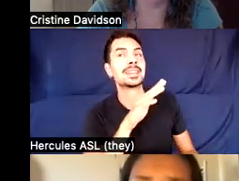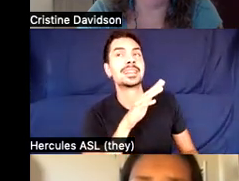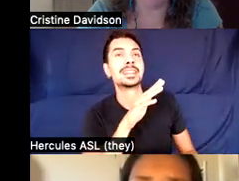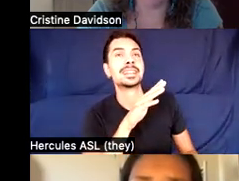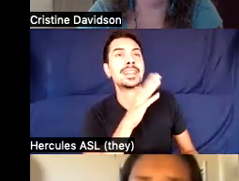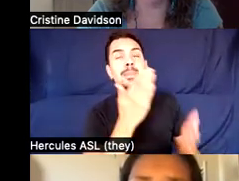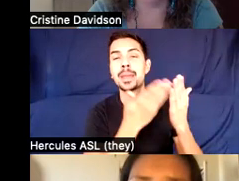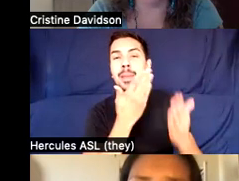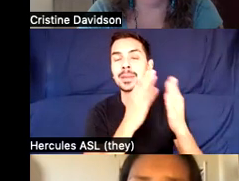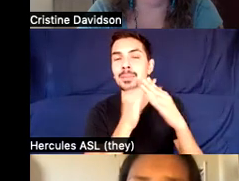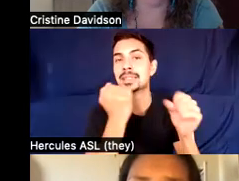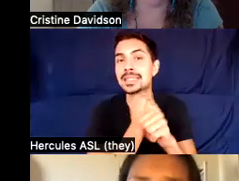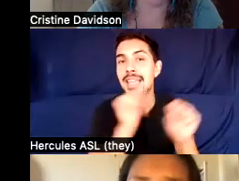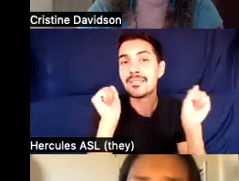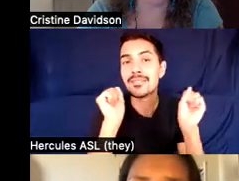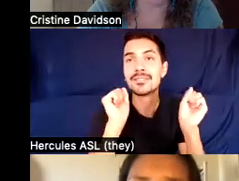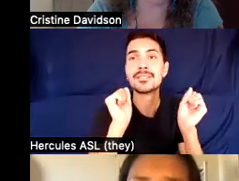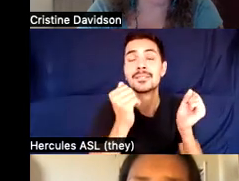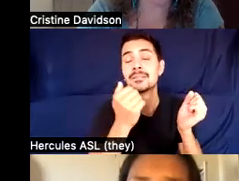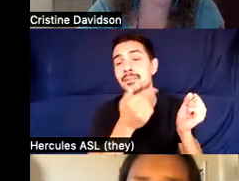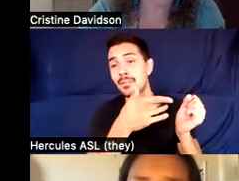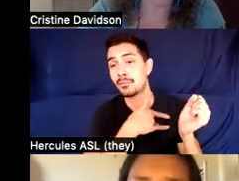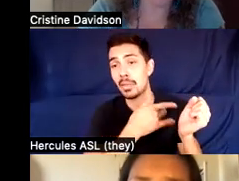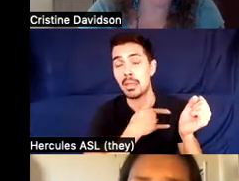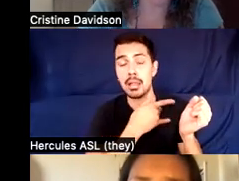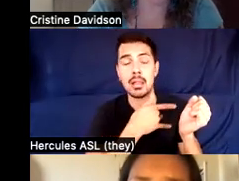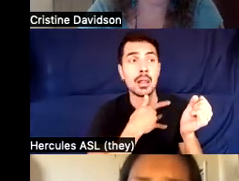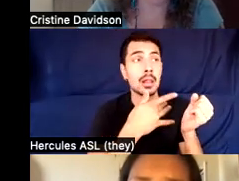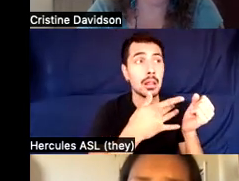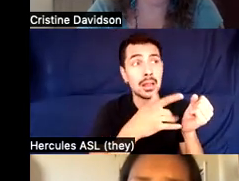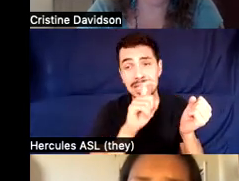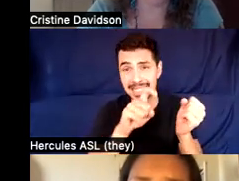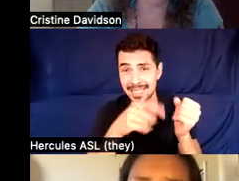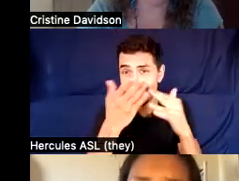safe. Mhm. Thank you, Becky.